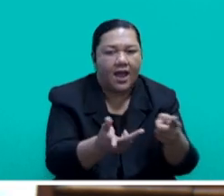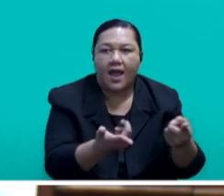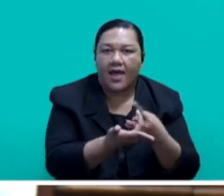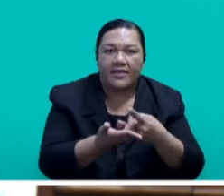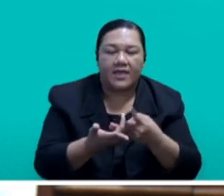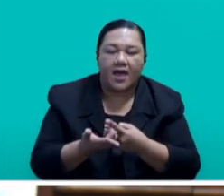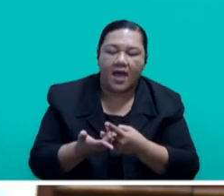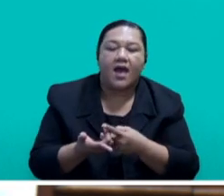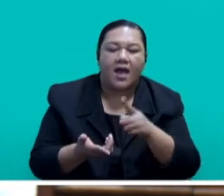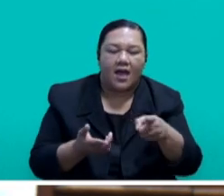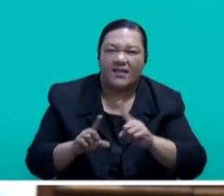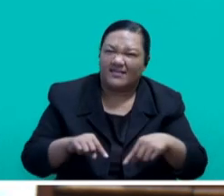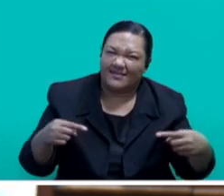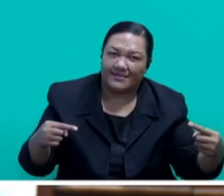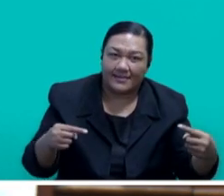been adjusted downwards,